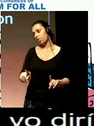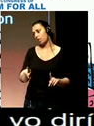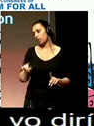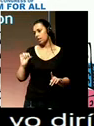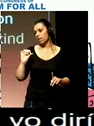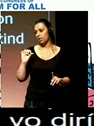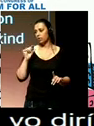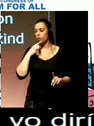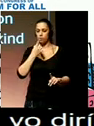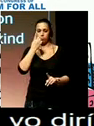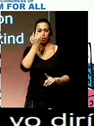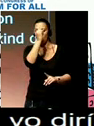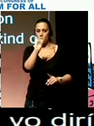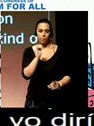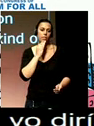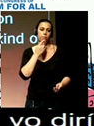surgeon view.